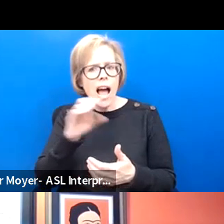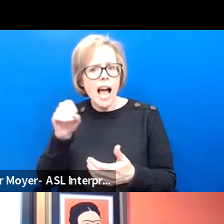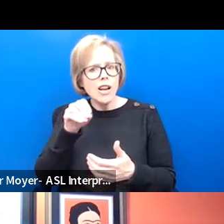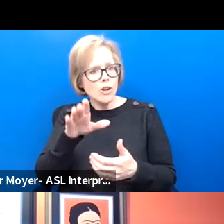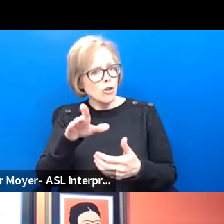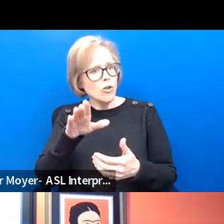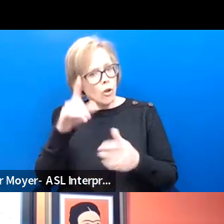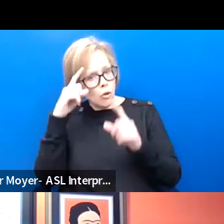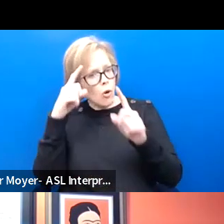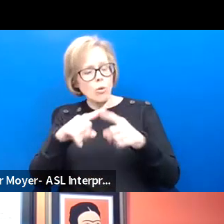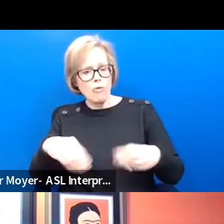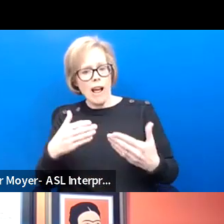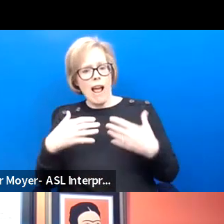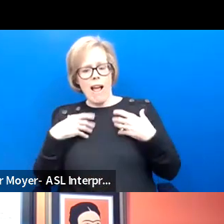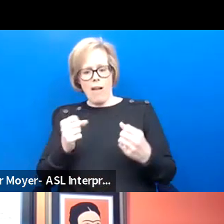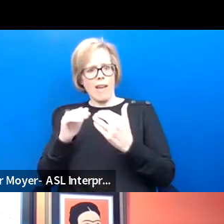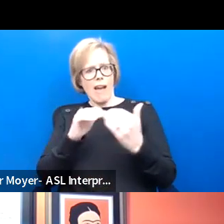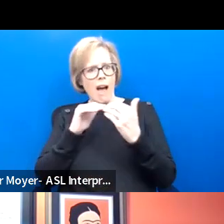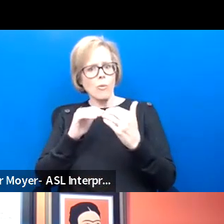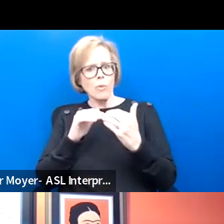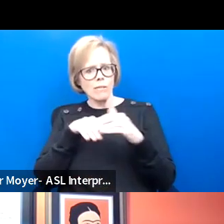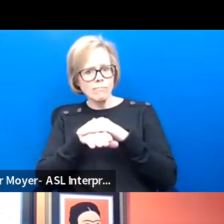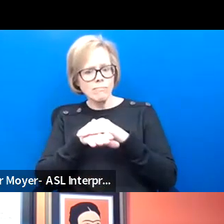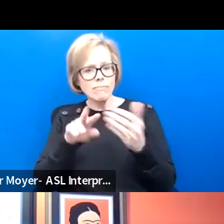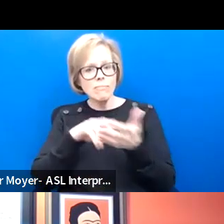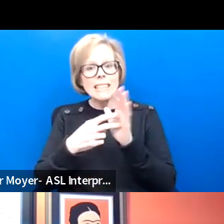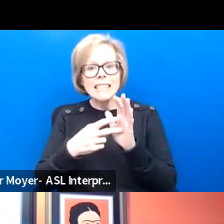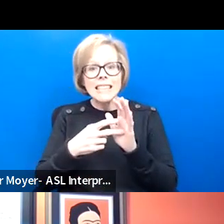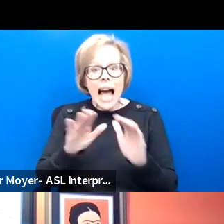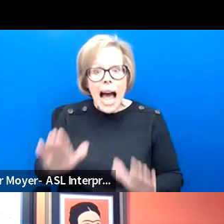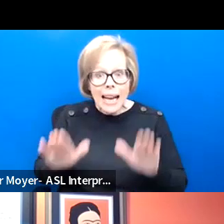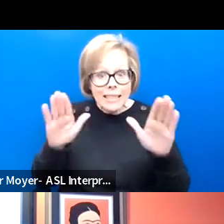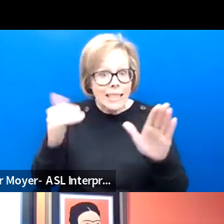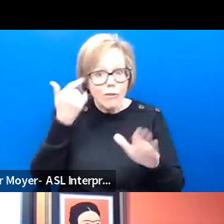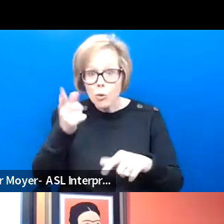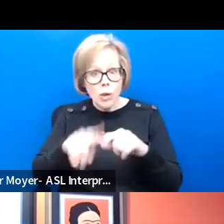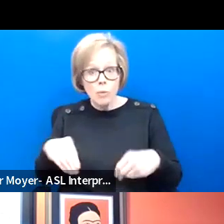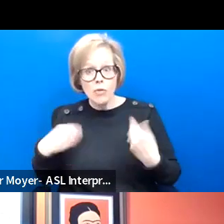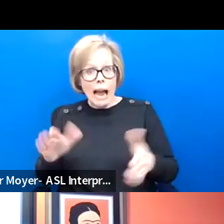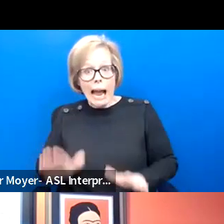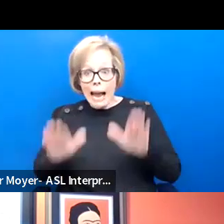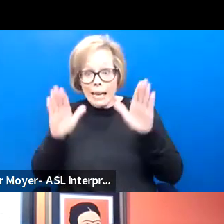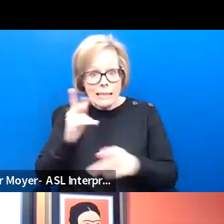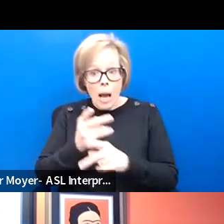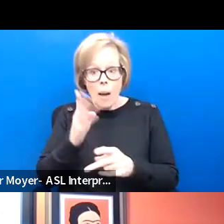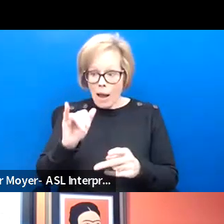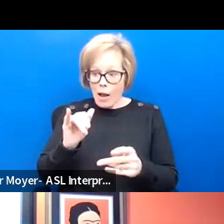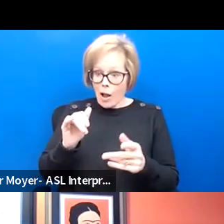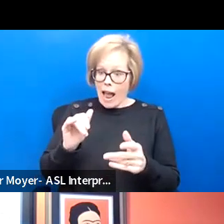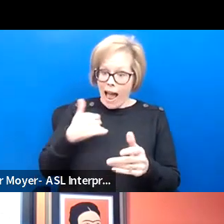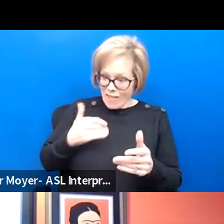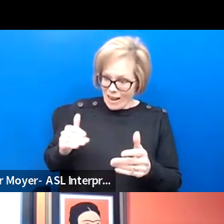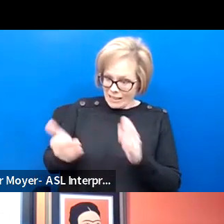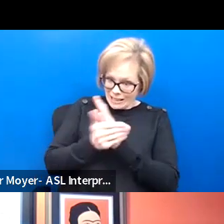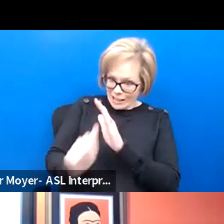equity. And so that means that that means excellence. If you can't provide excellent care by having excellent language skills, then that means that you